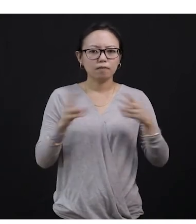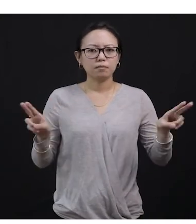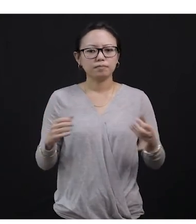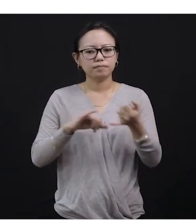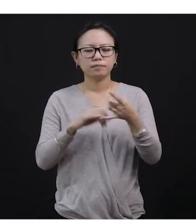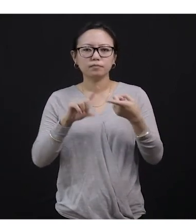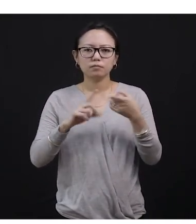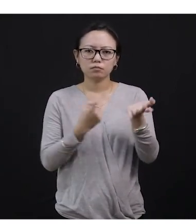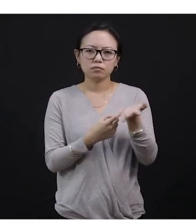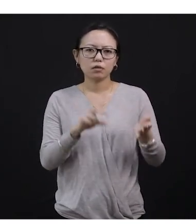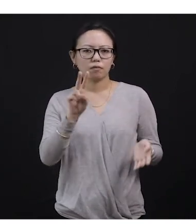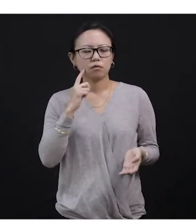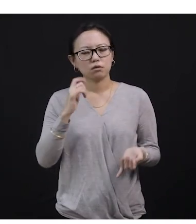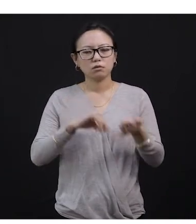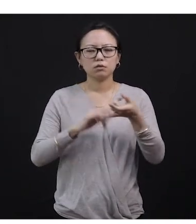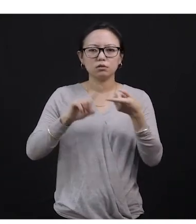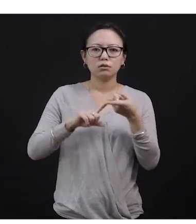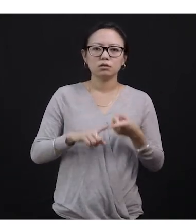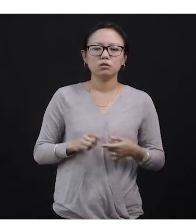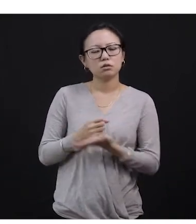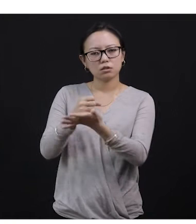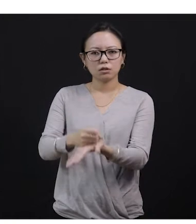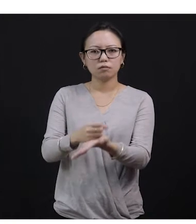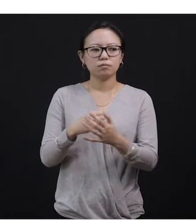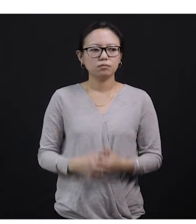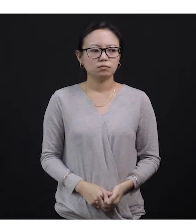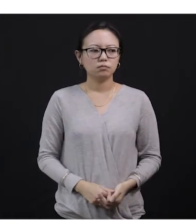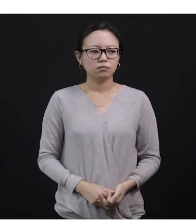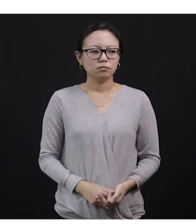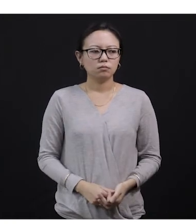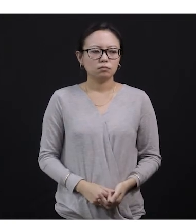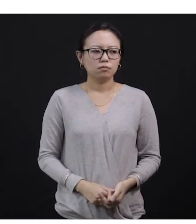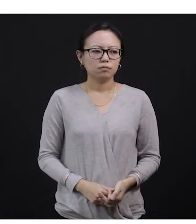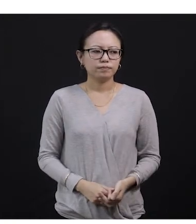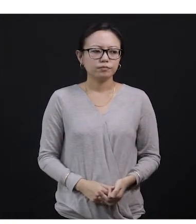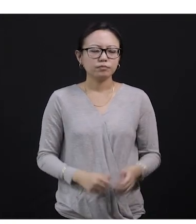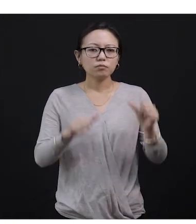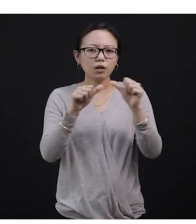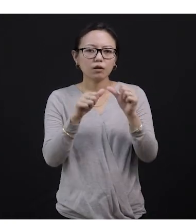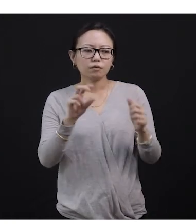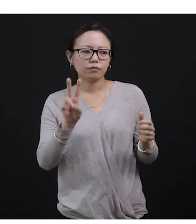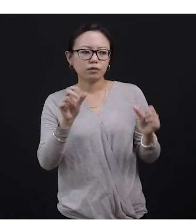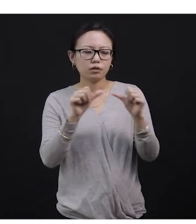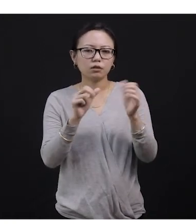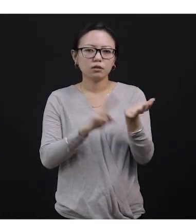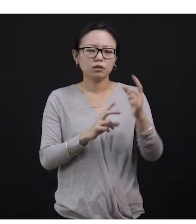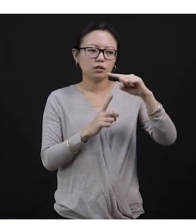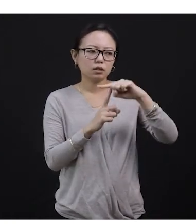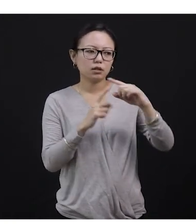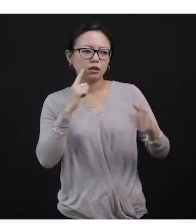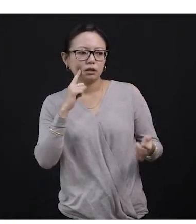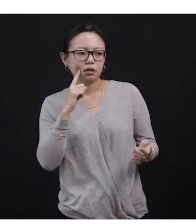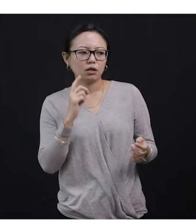king. And talking about the important kingdoms, we have Avanti. I've already mentioned the places, but